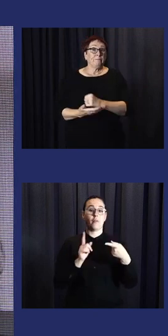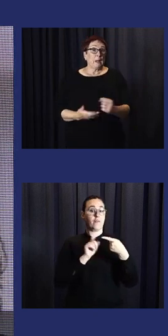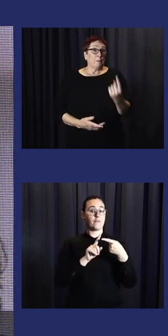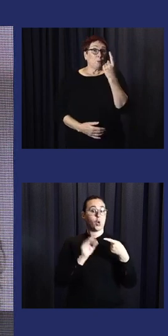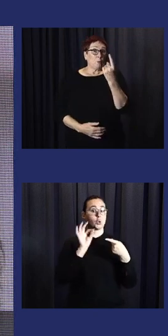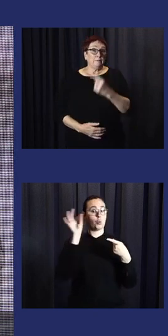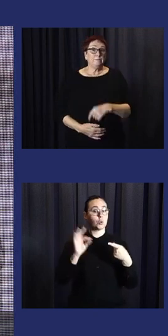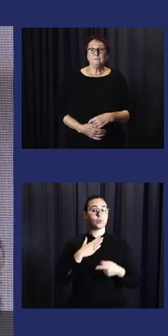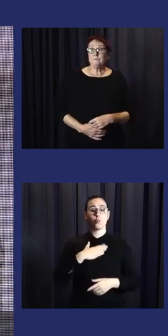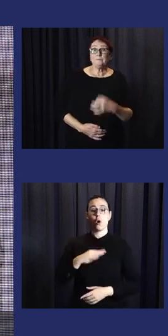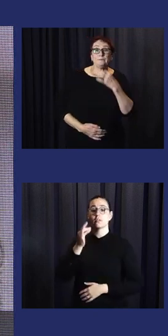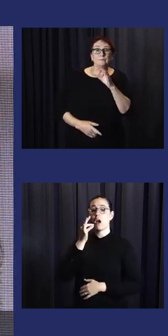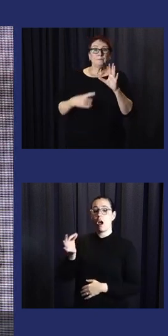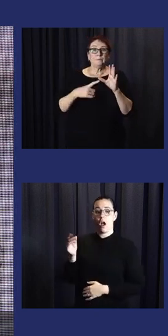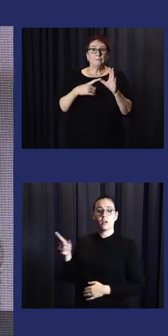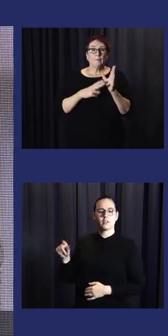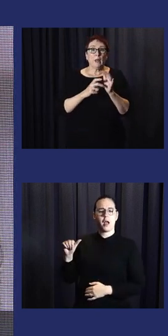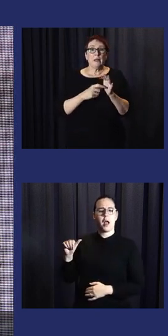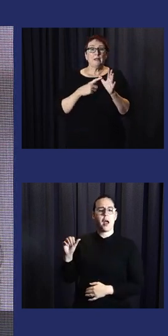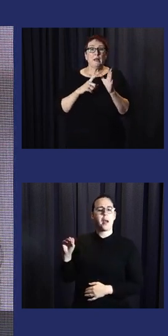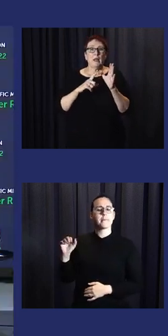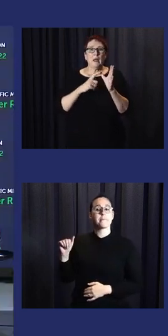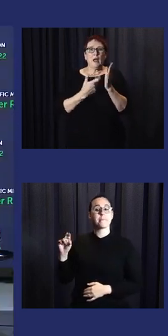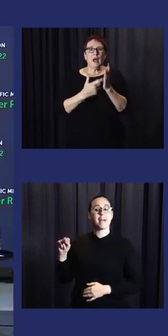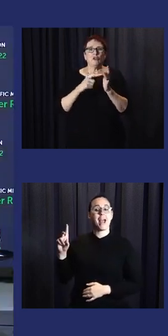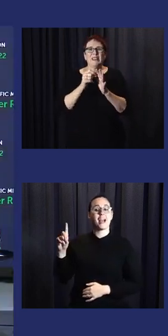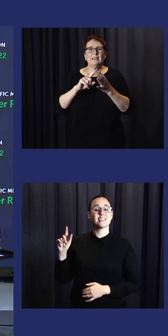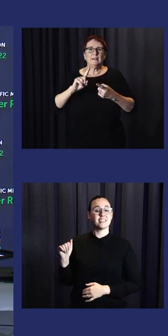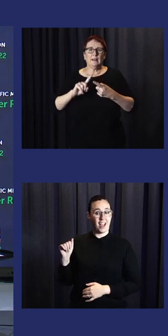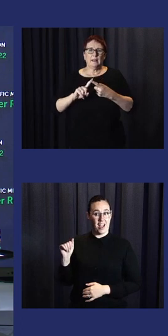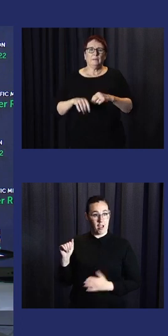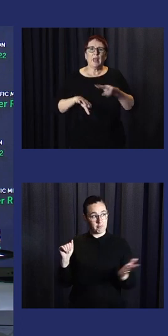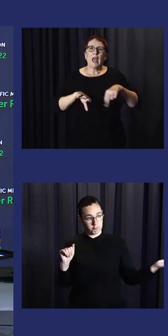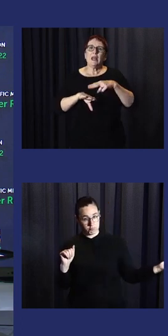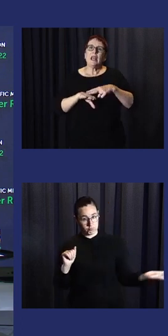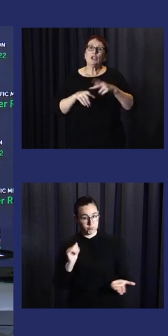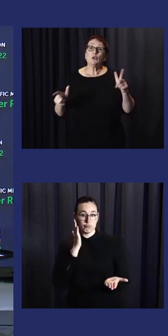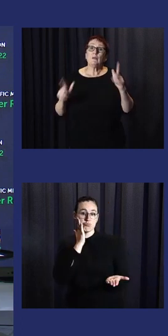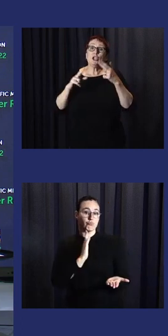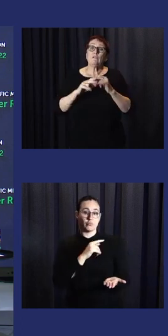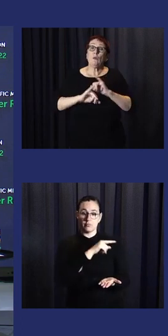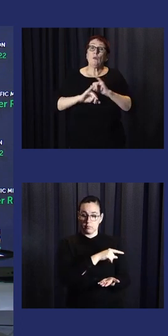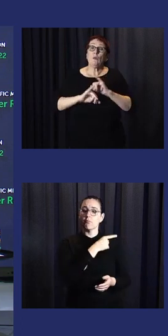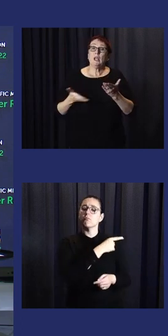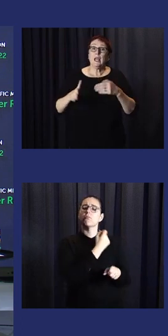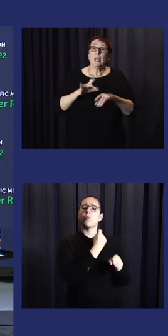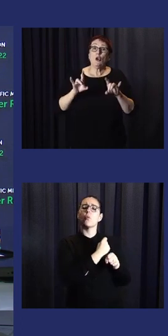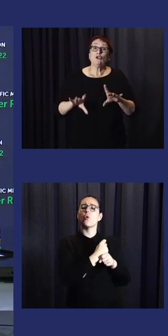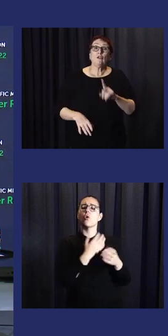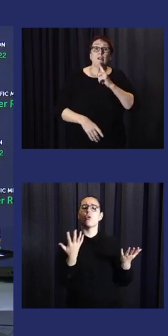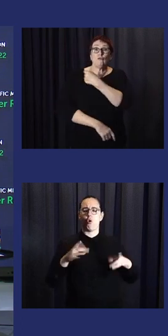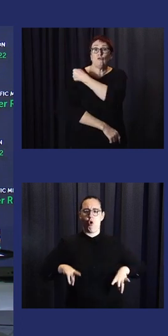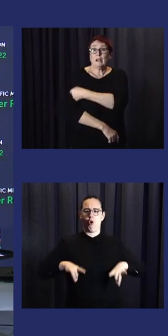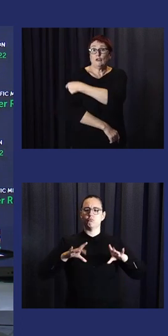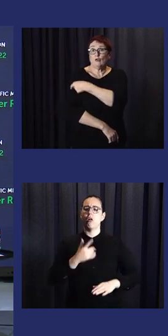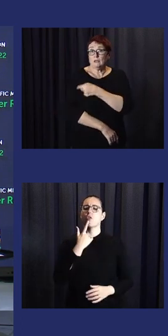like to call on Amanda Aridi, Acting National Operations Manager of Emergency Services at the Australian Red Cross, to